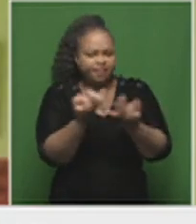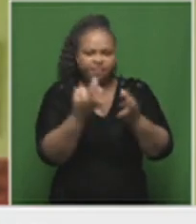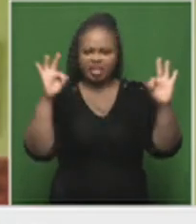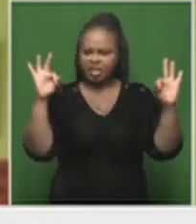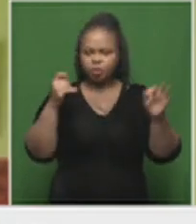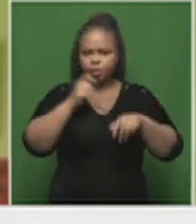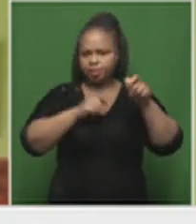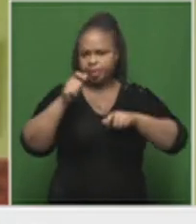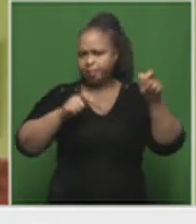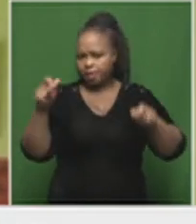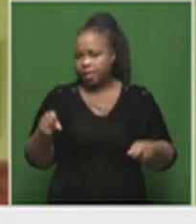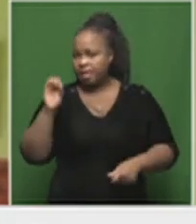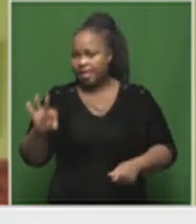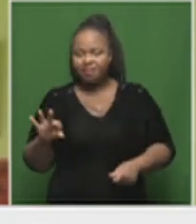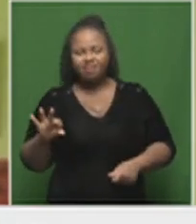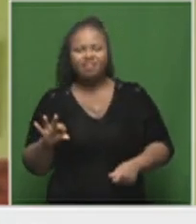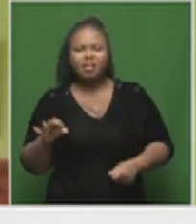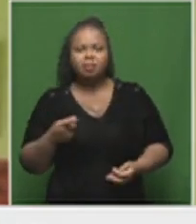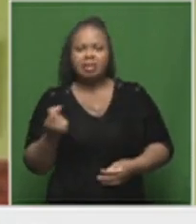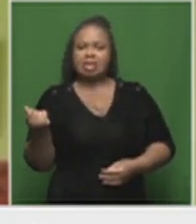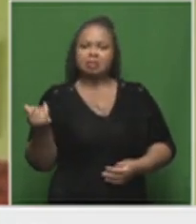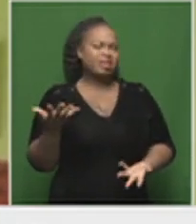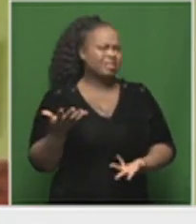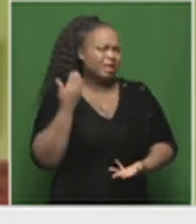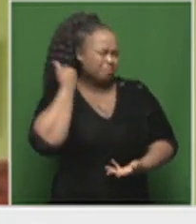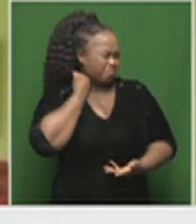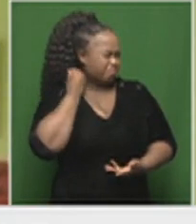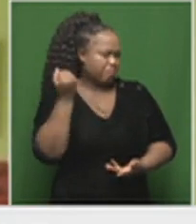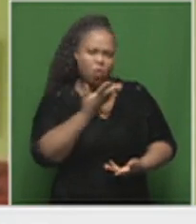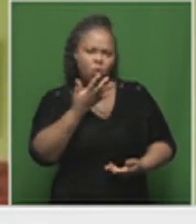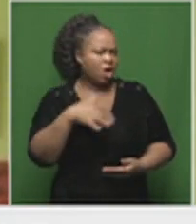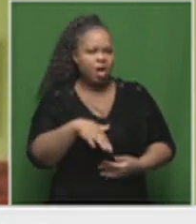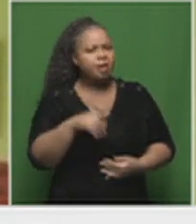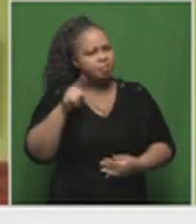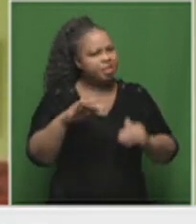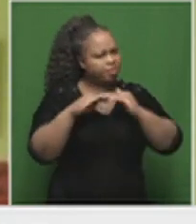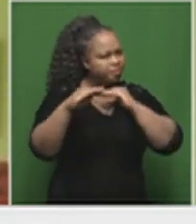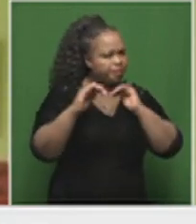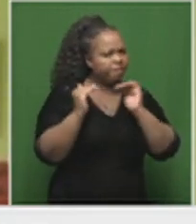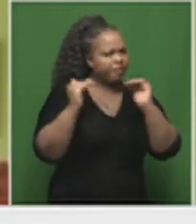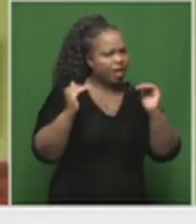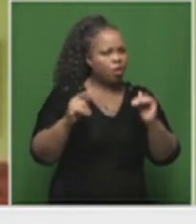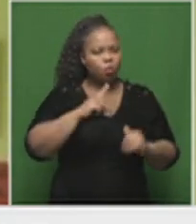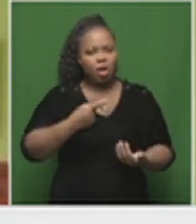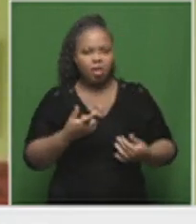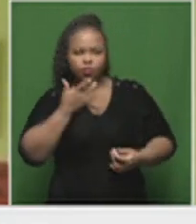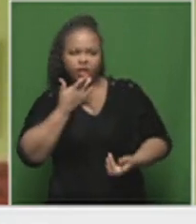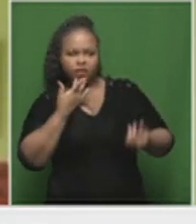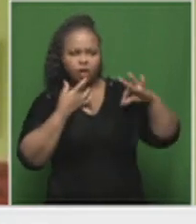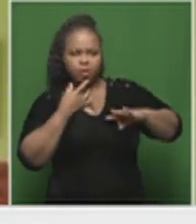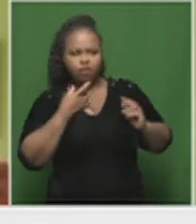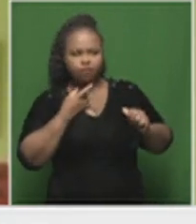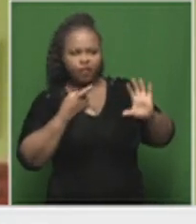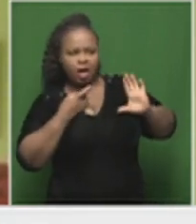humanity. If at a cost, it should be at a fair cost, not at an exorbitant cost that would only favor the profit and